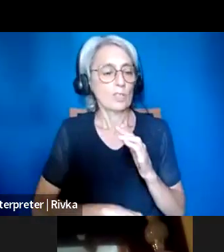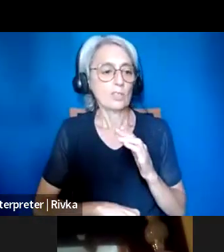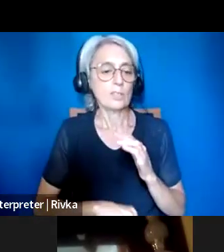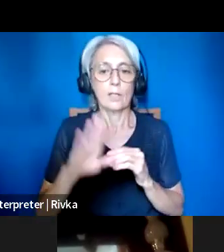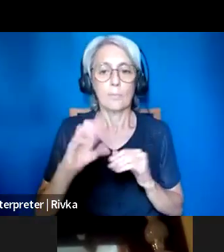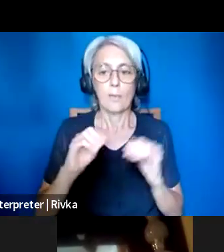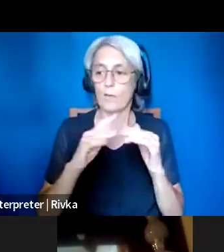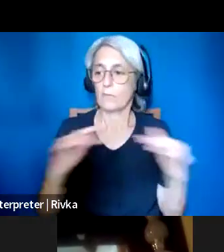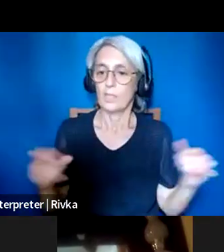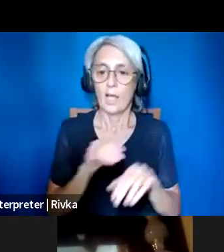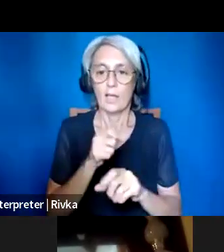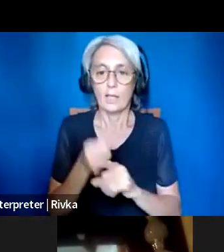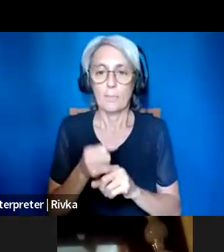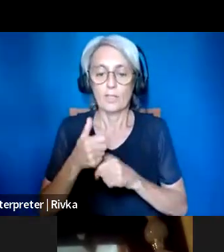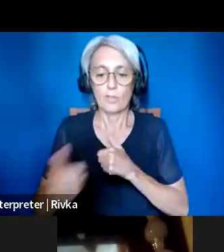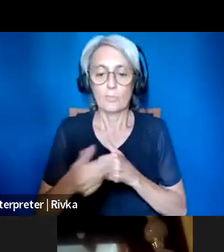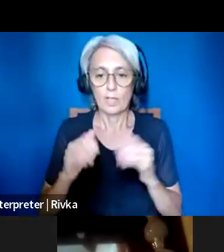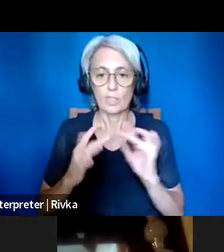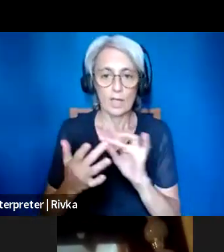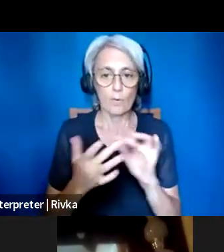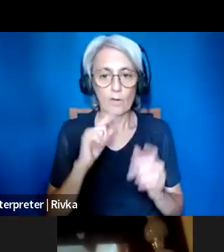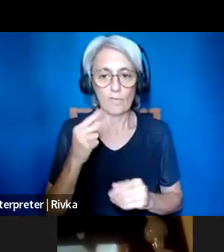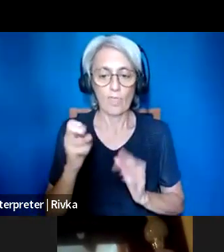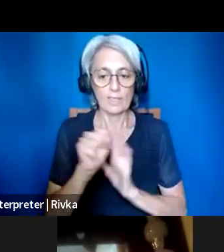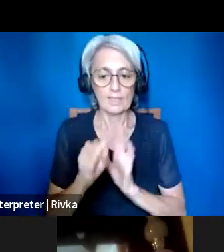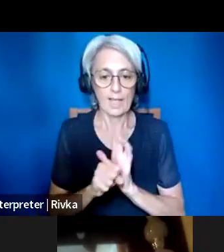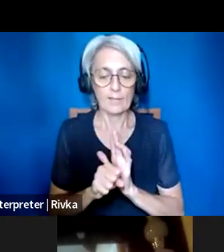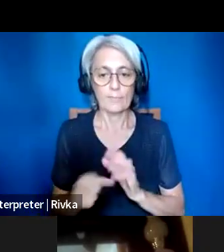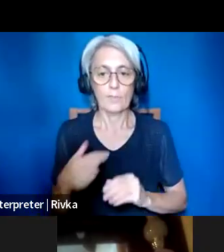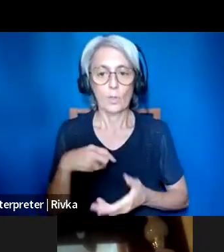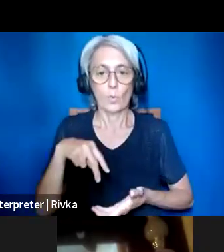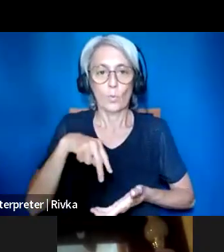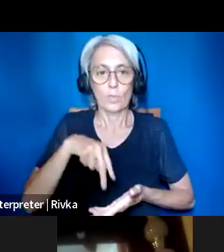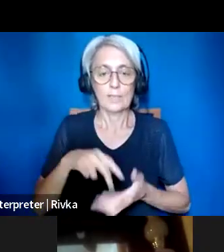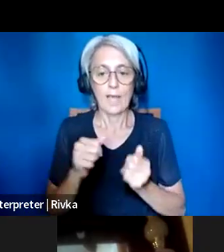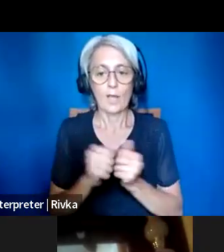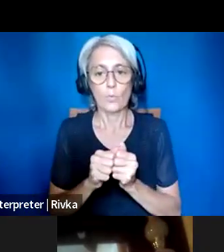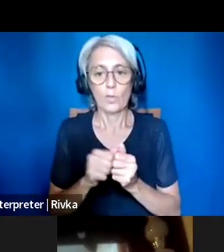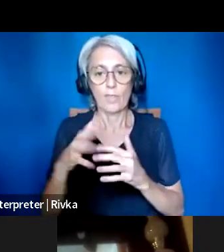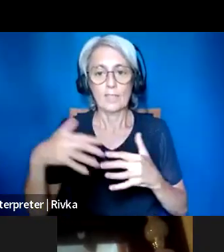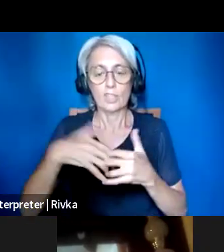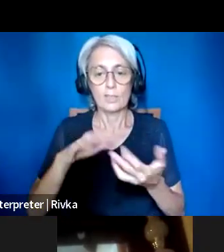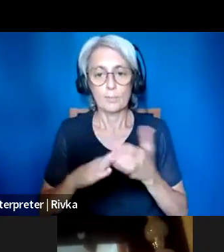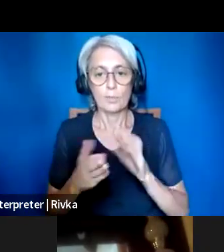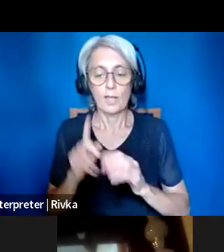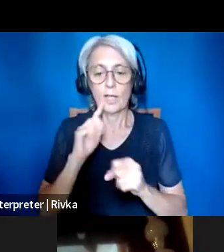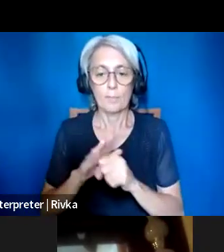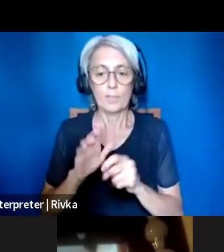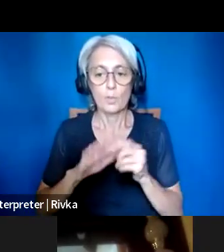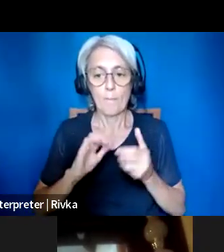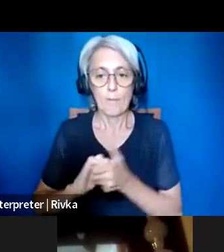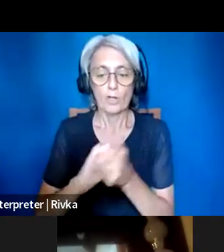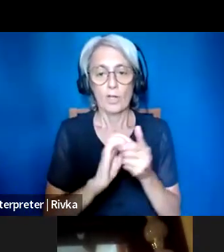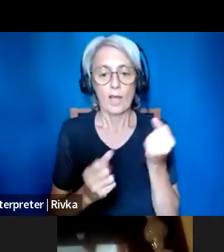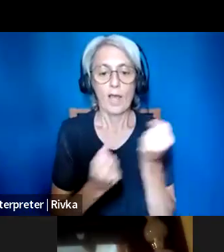have impacted the transportation network for the state. We stand with Indigenous communities and are committed to partnering and advocating for